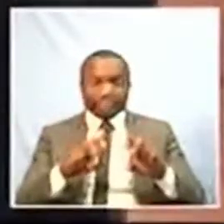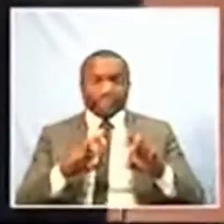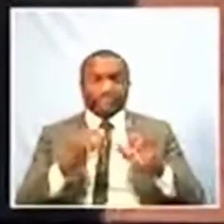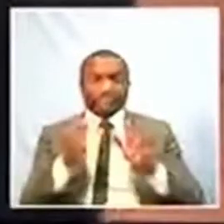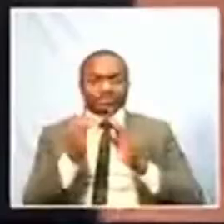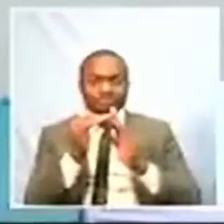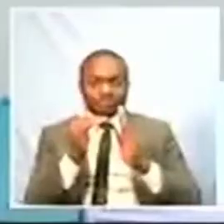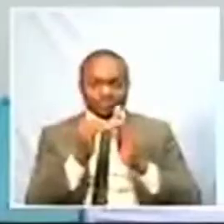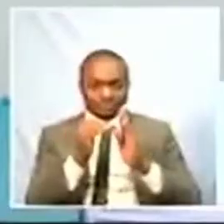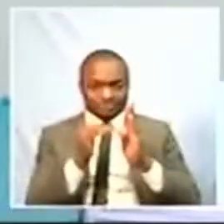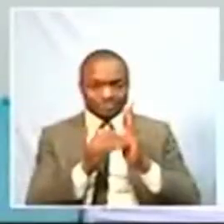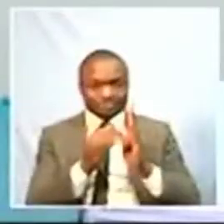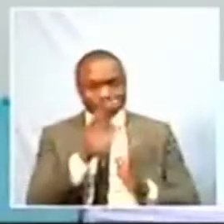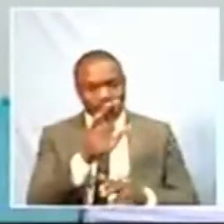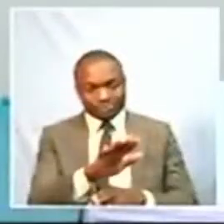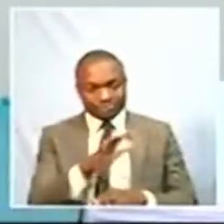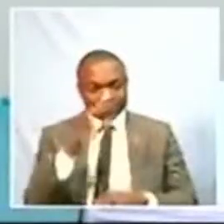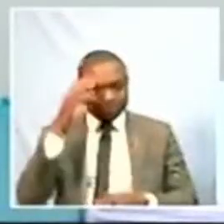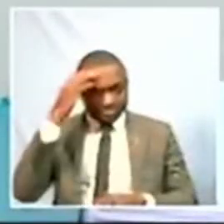Okay.